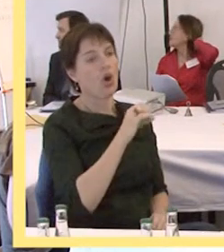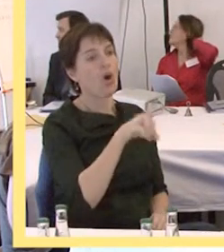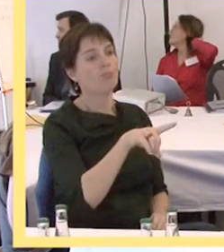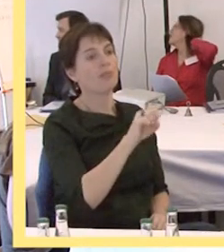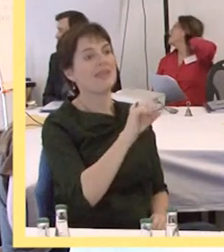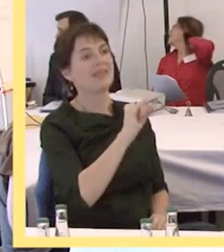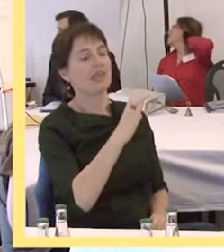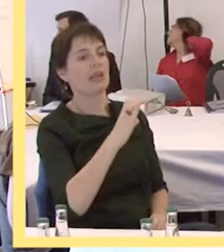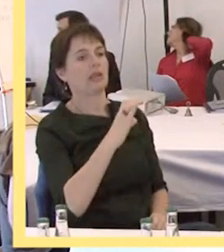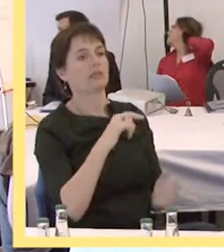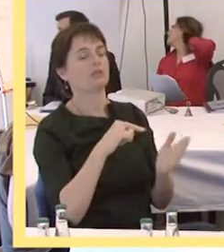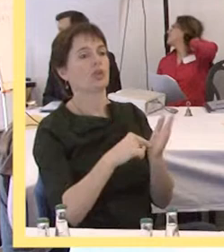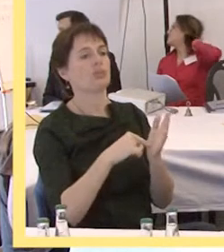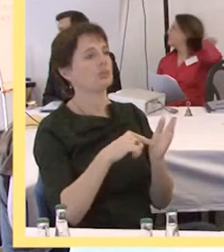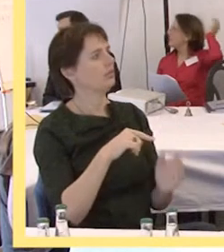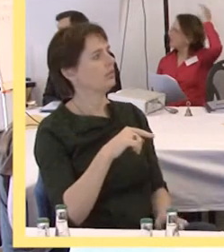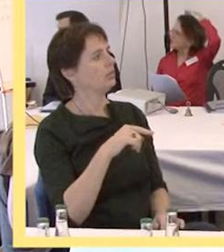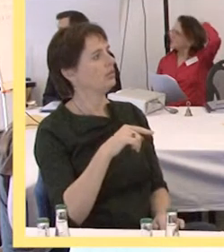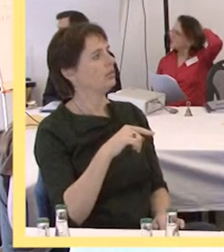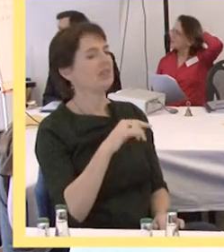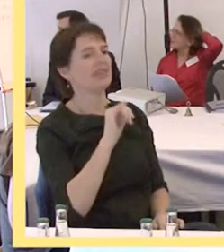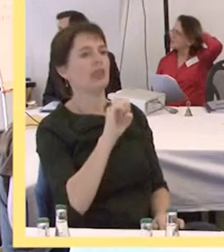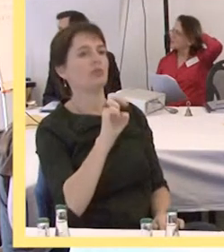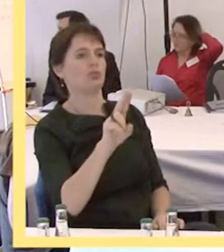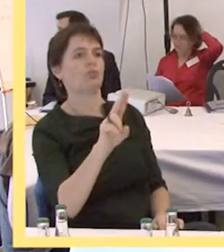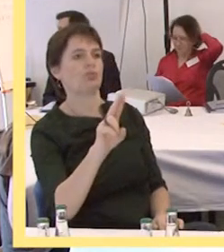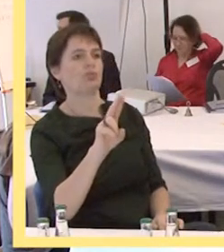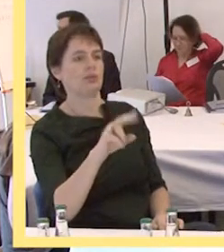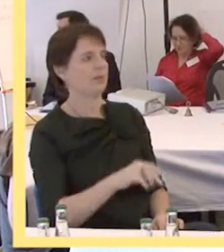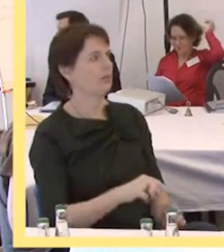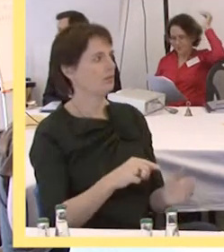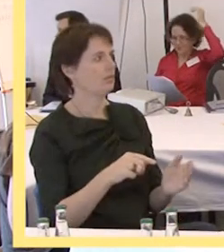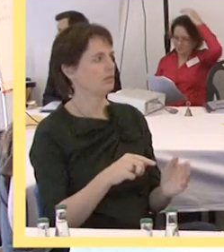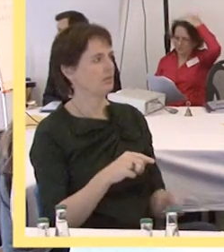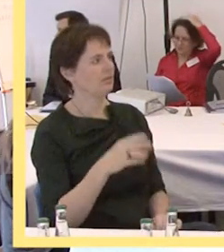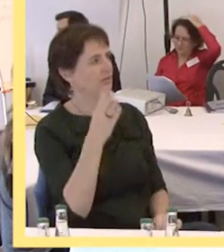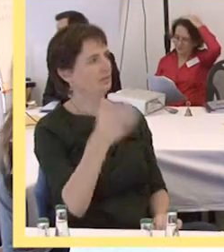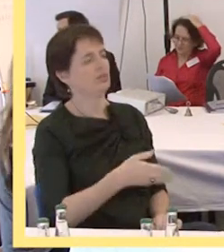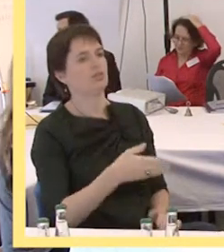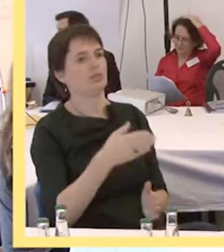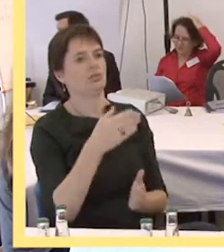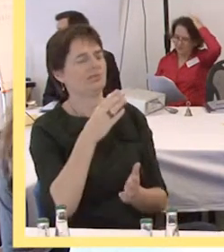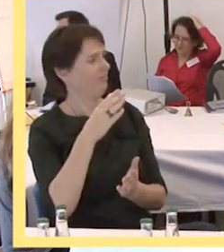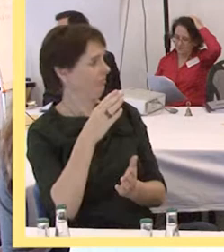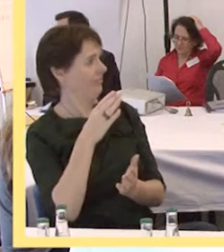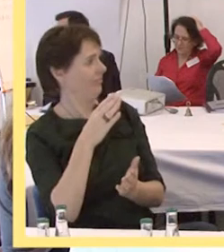opsic.eu/WordPress. So the project, or the aim of the OPSIC project, is to